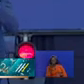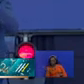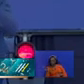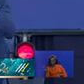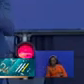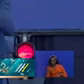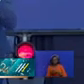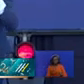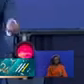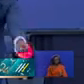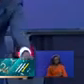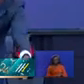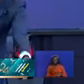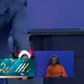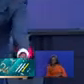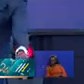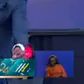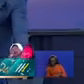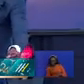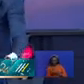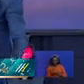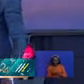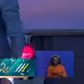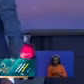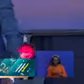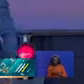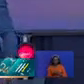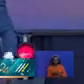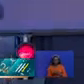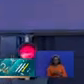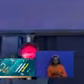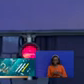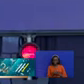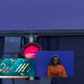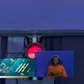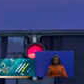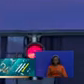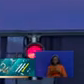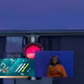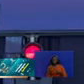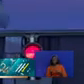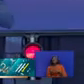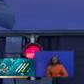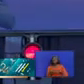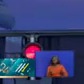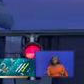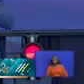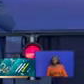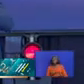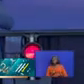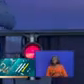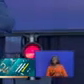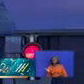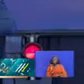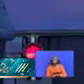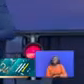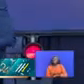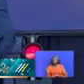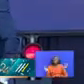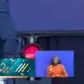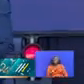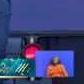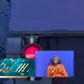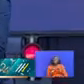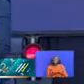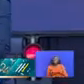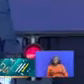are words uttered on an altar in our day we don't utter spells